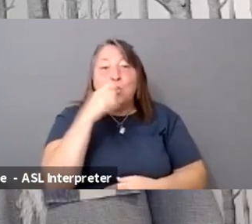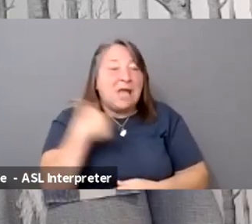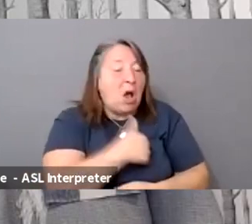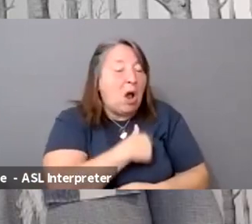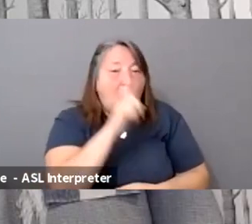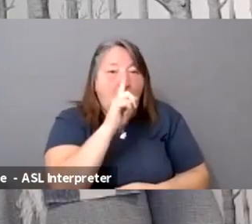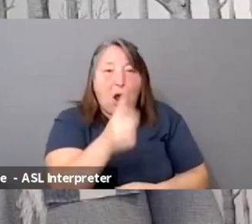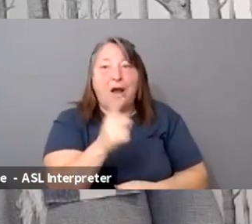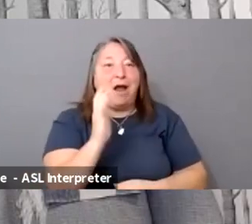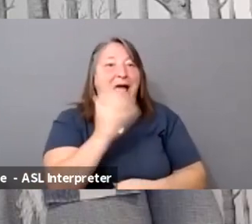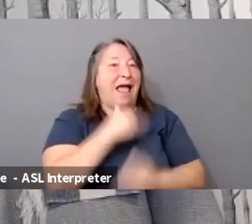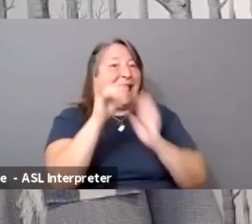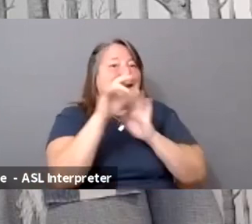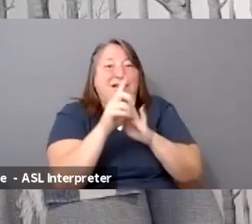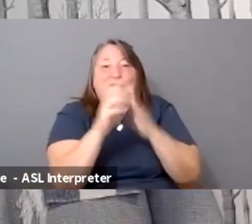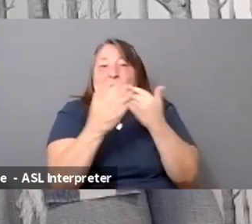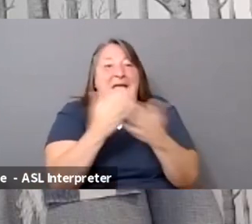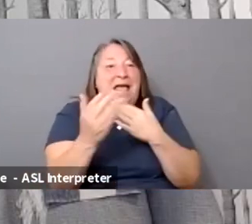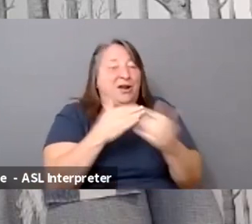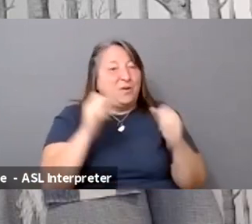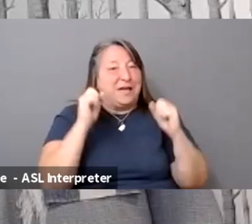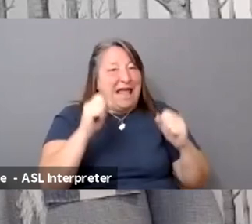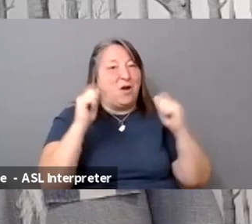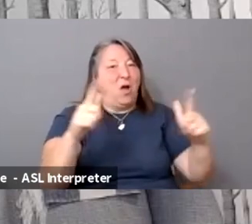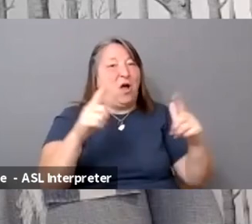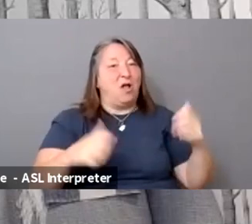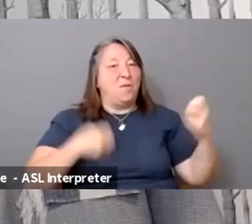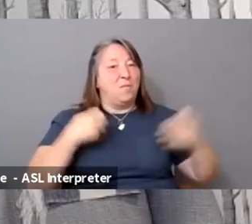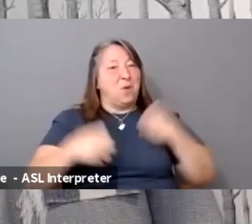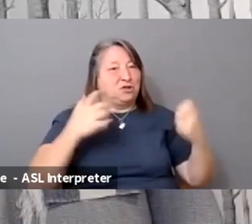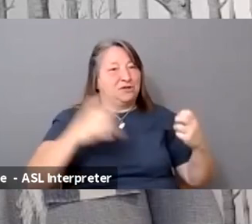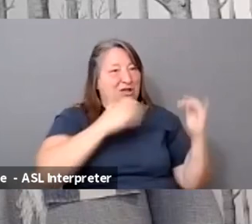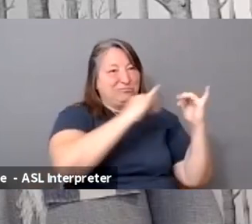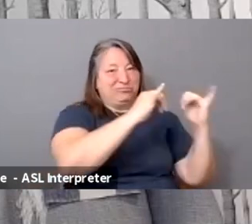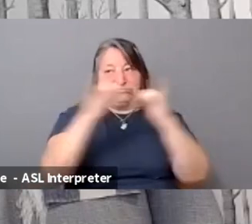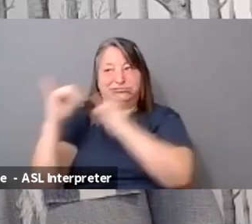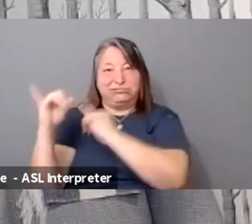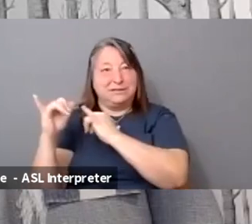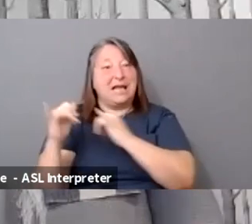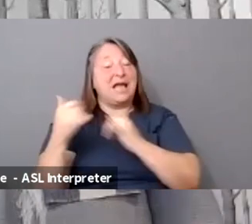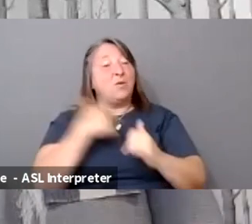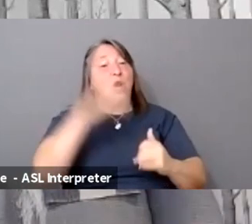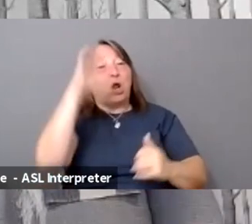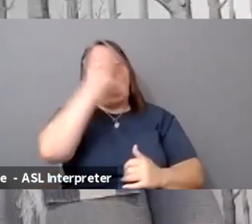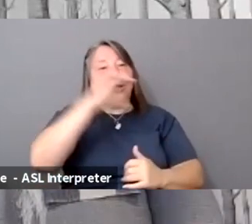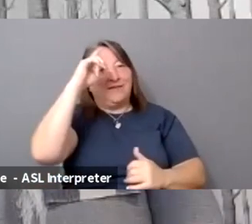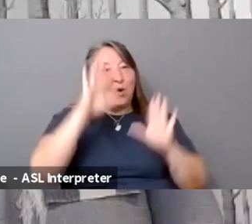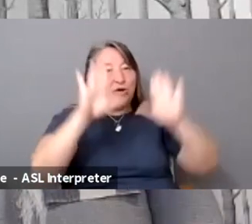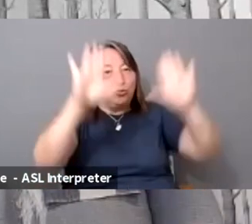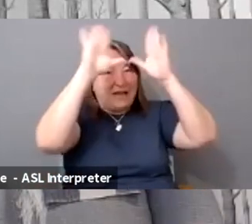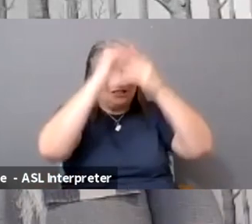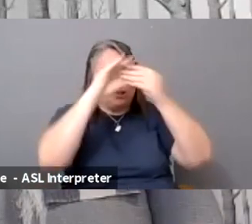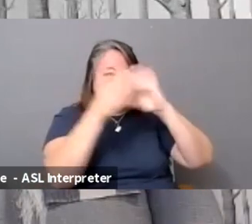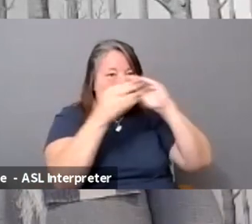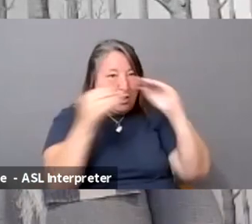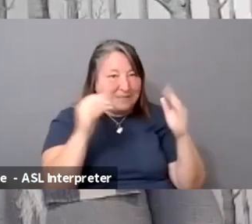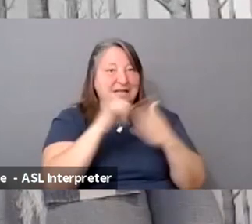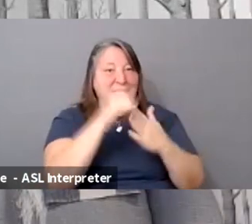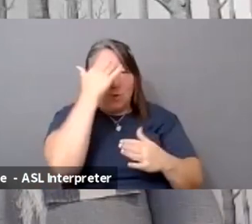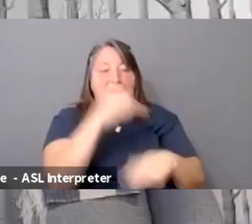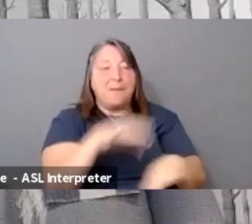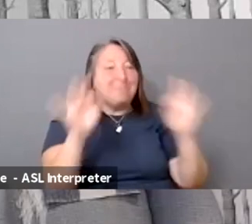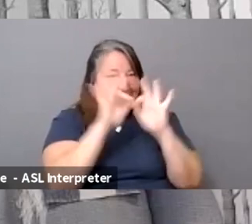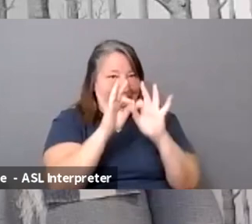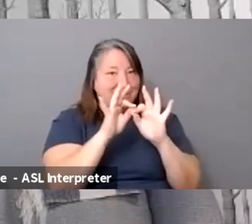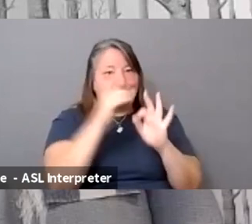so just, you know, going back to the idea that we're just looking for great stories, that's why it matters, because we have